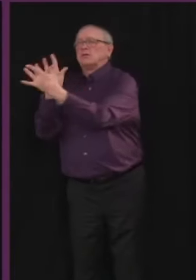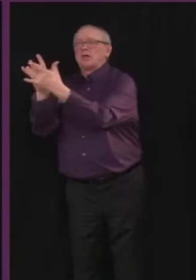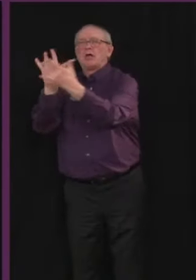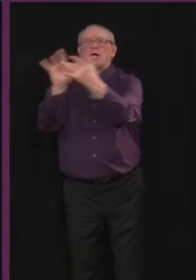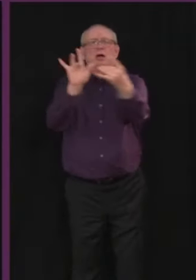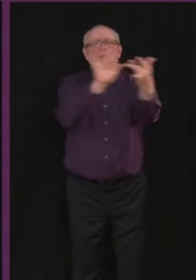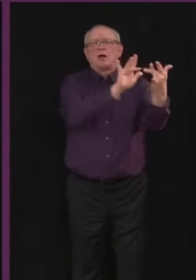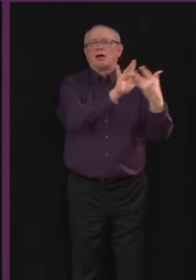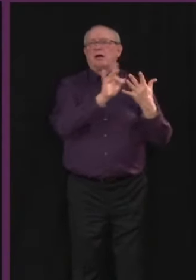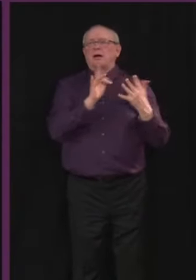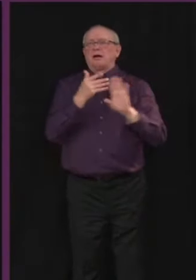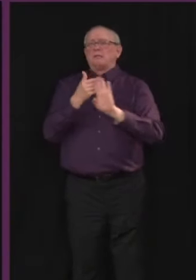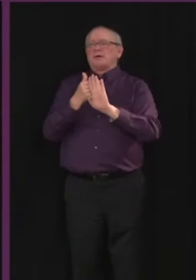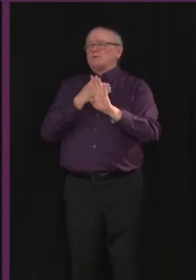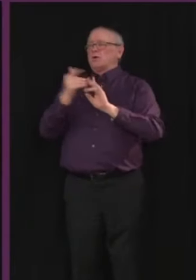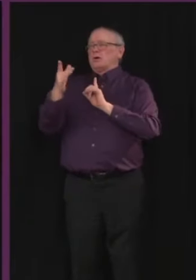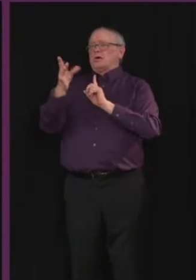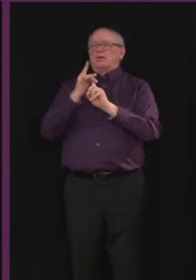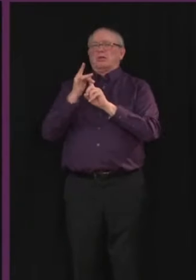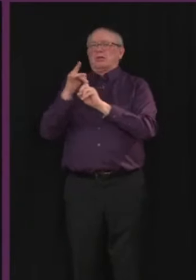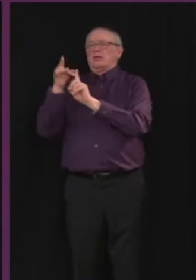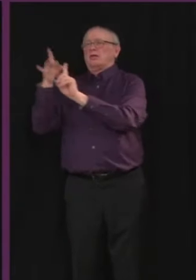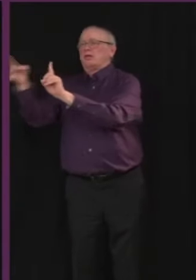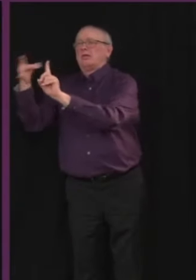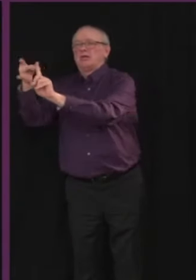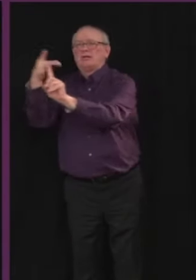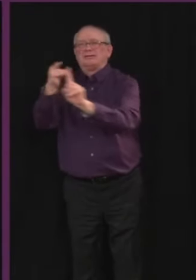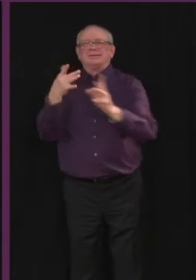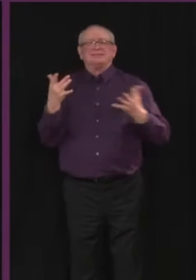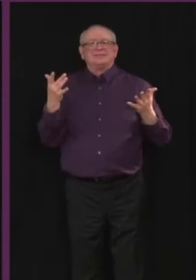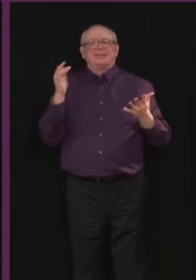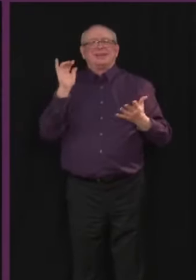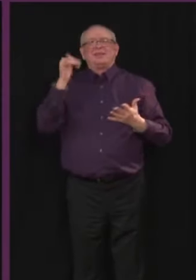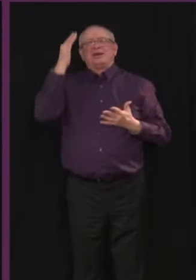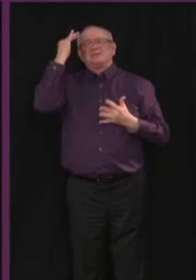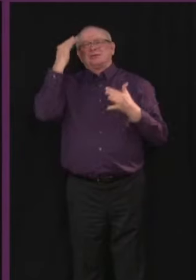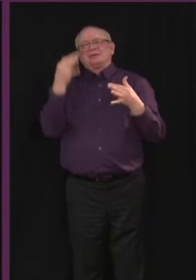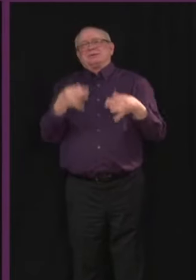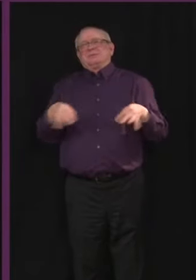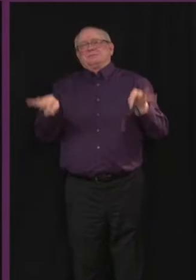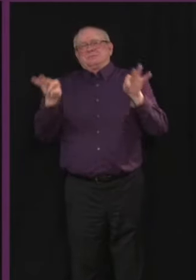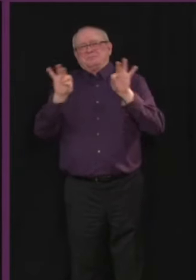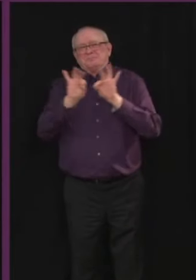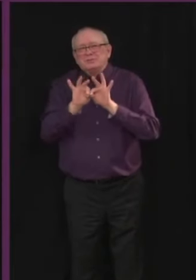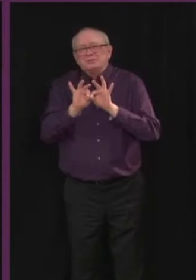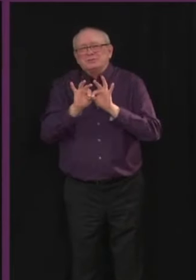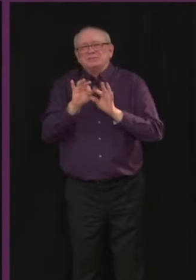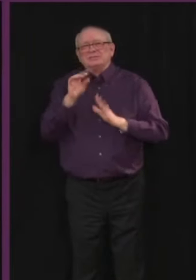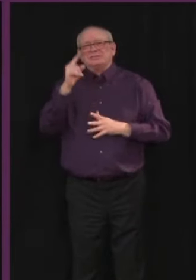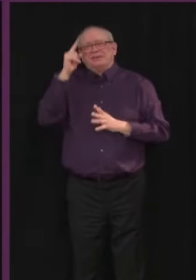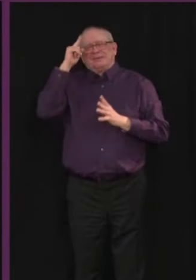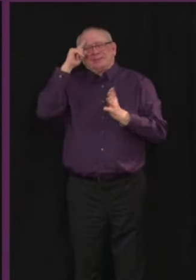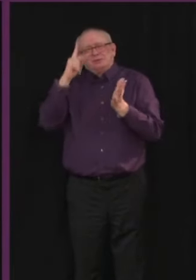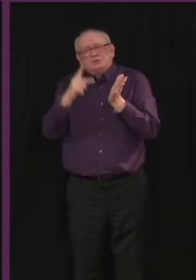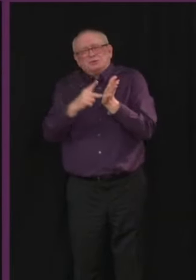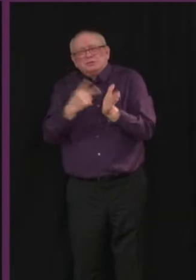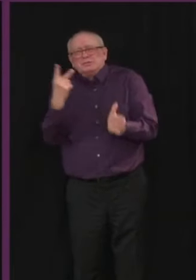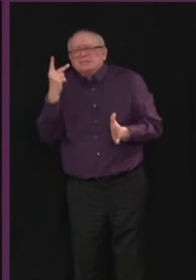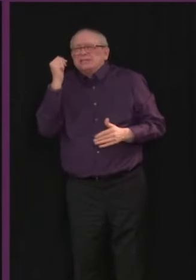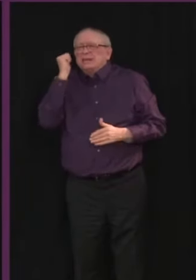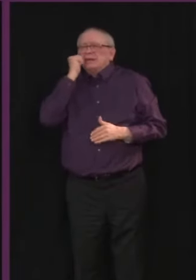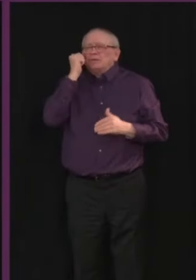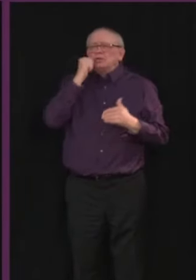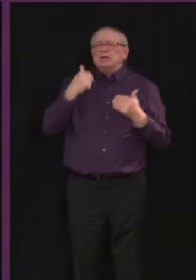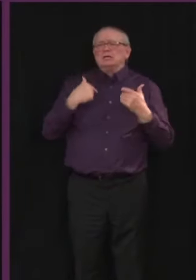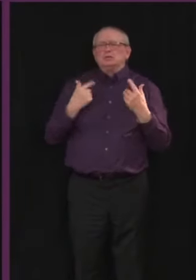really a call to all of us to make sure that we're thinking about the things that we do every day, limiting our in-person contacts. When we are